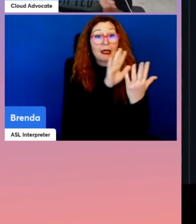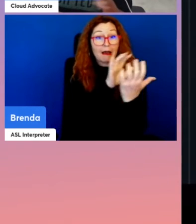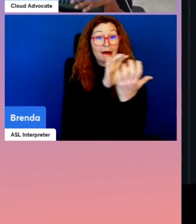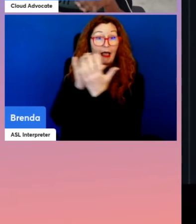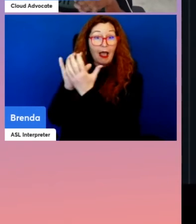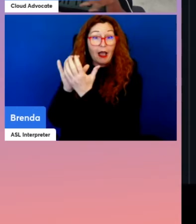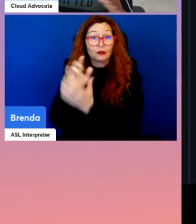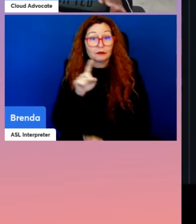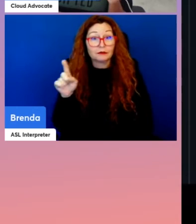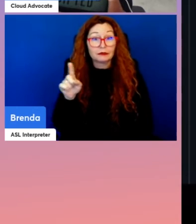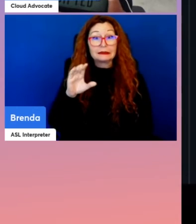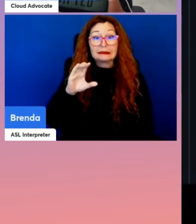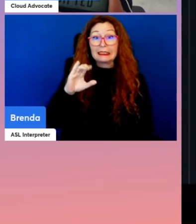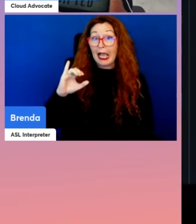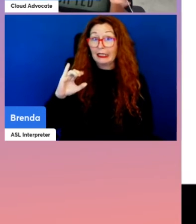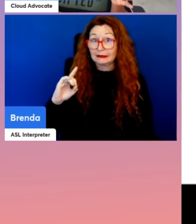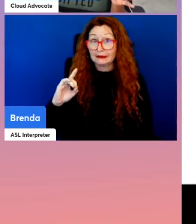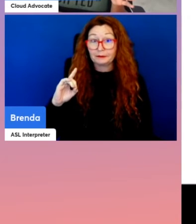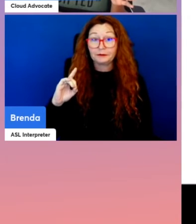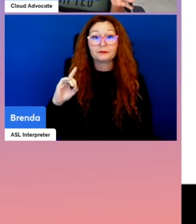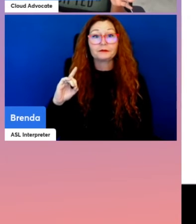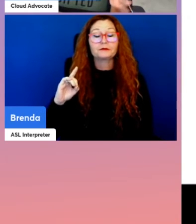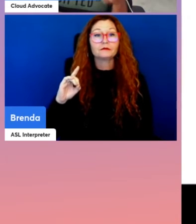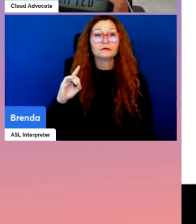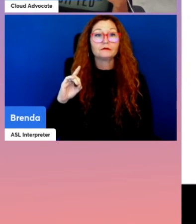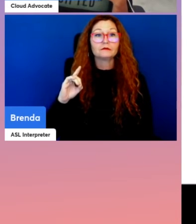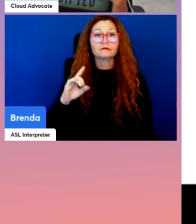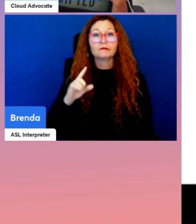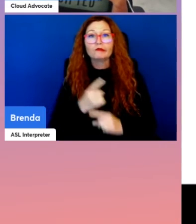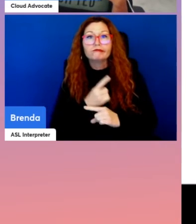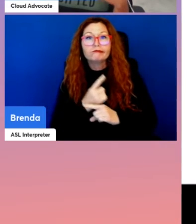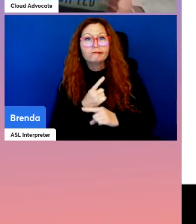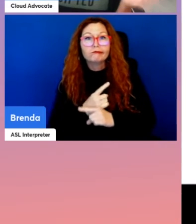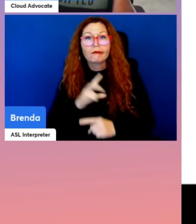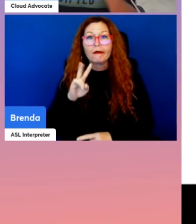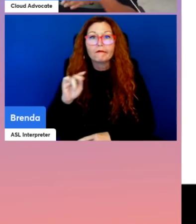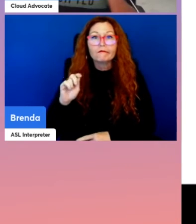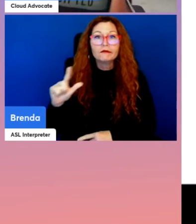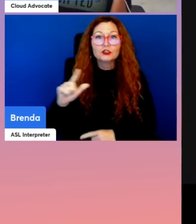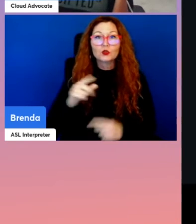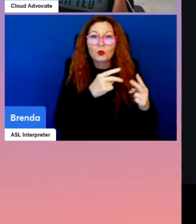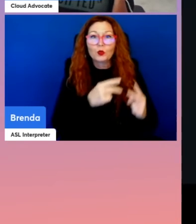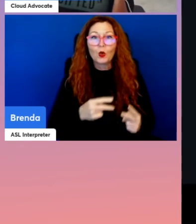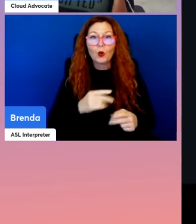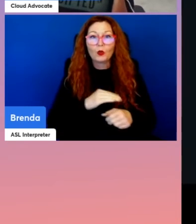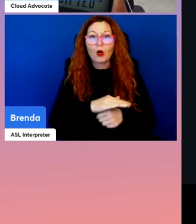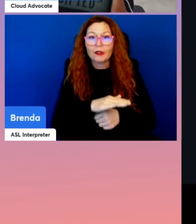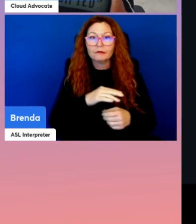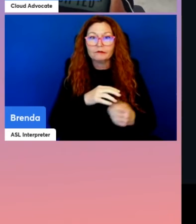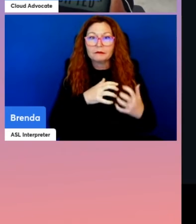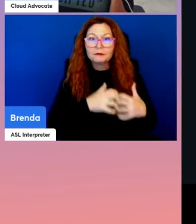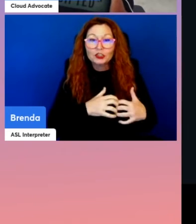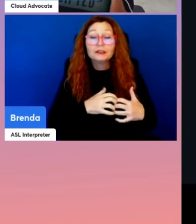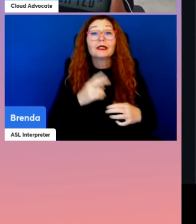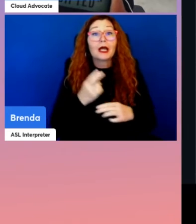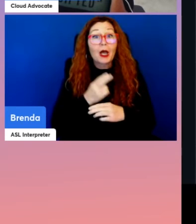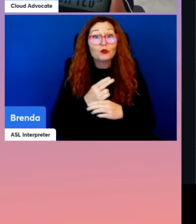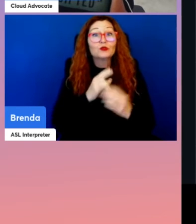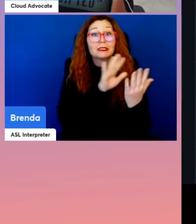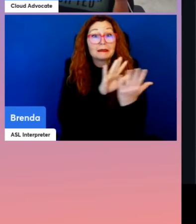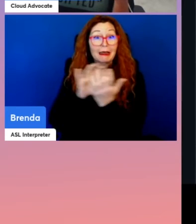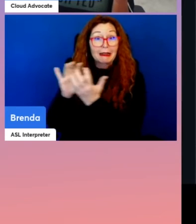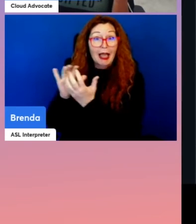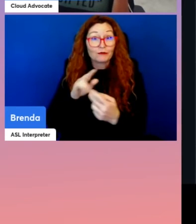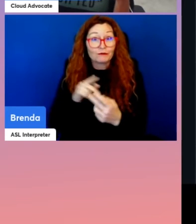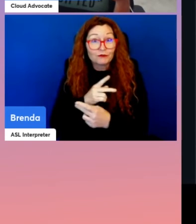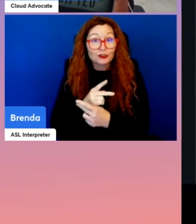C IDE. I'm not just using visual code on my actual machine, but I'm using a cloud version of that. And